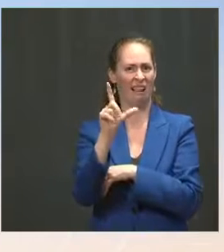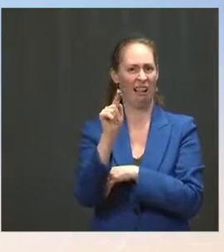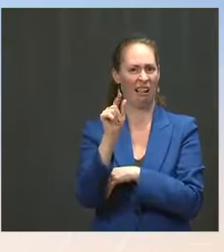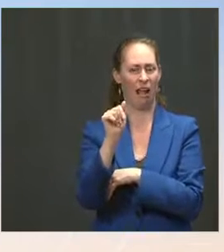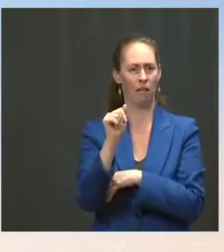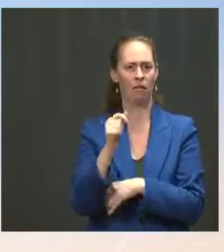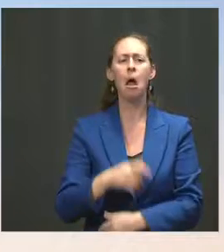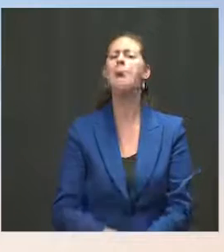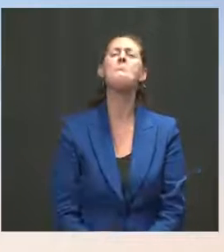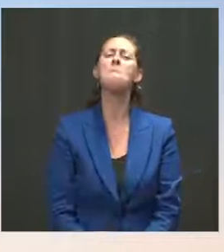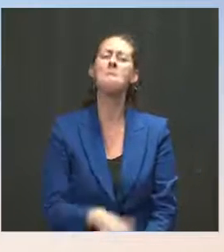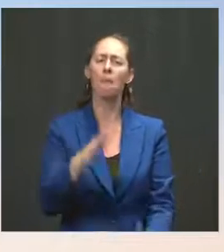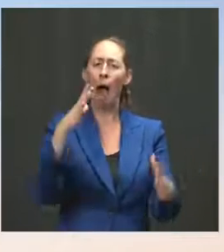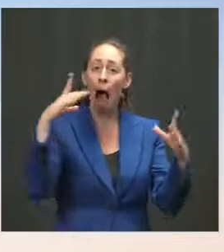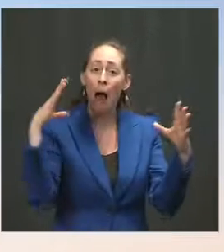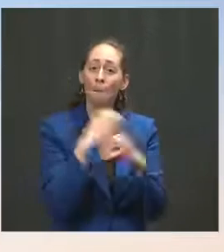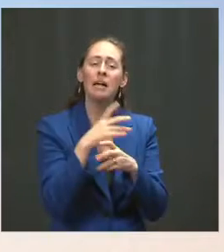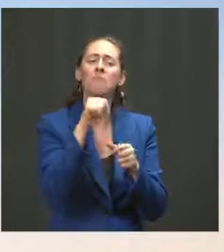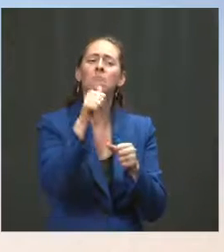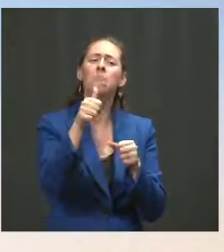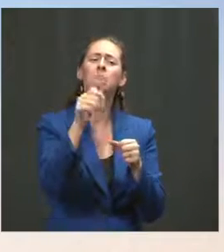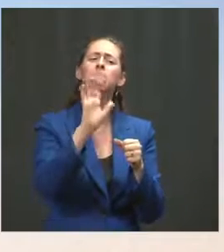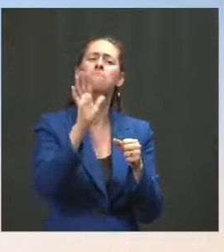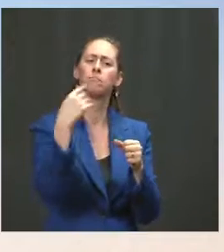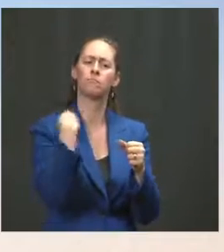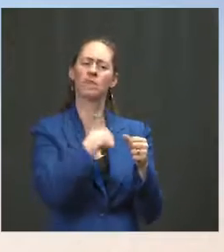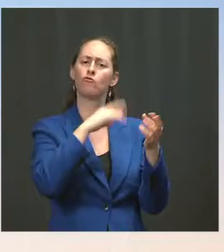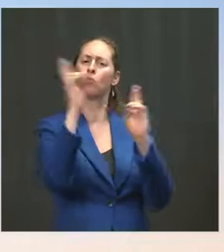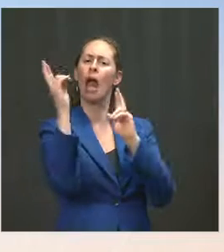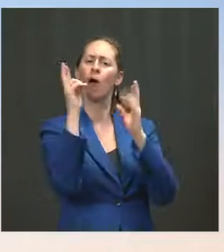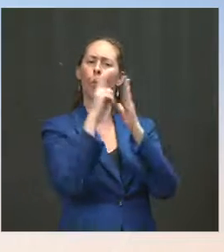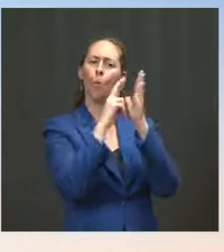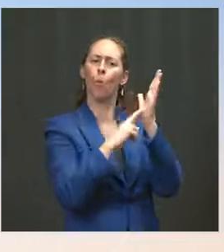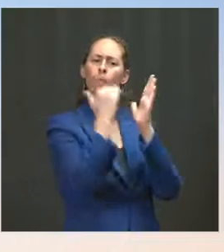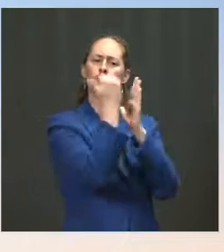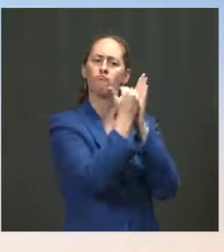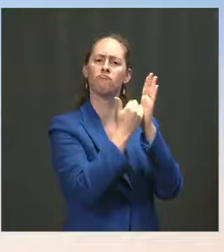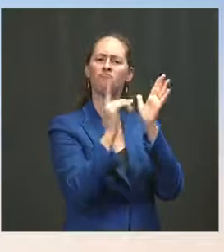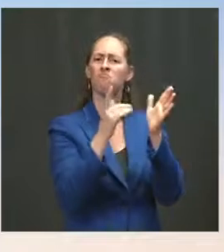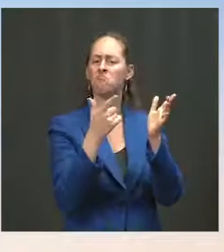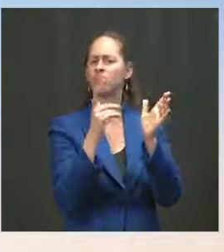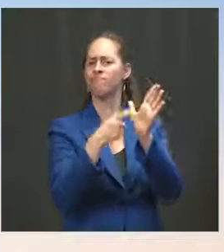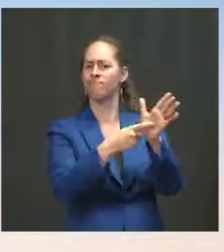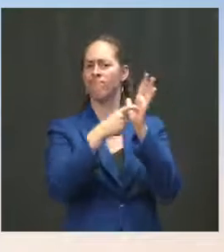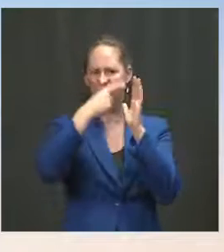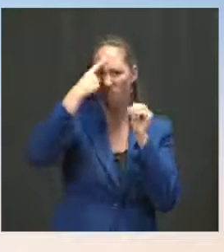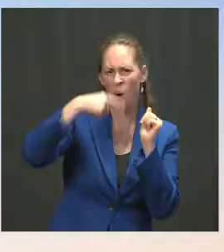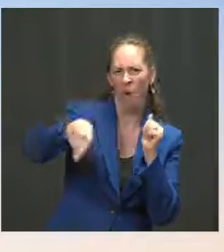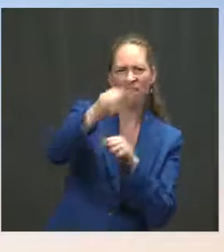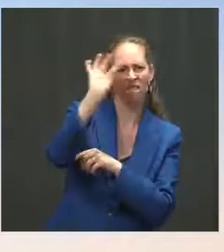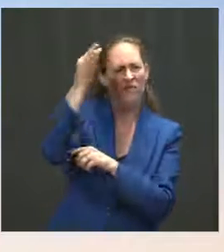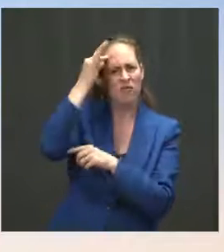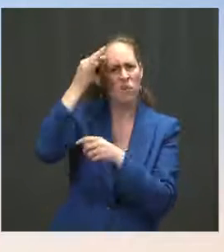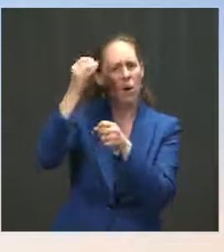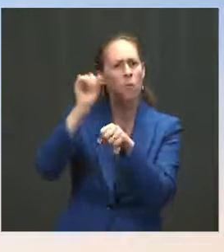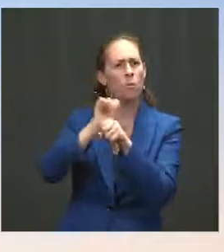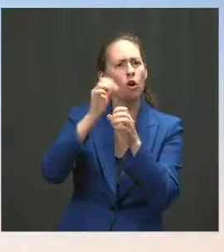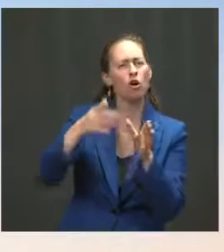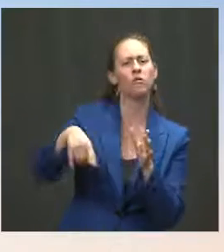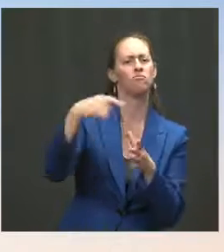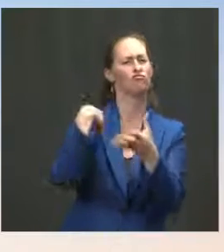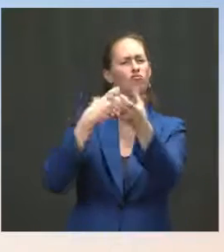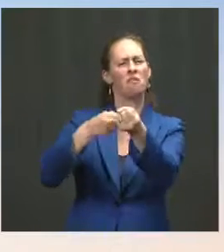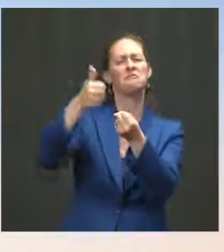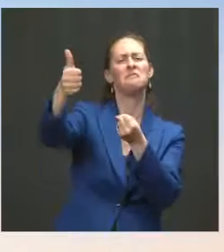place specific guidelines and specific requirements from the federal government. We also trust that each agency is going to have their own